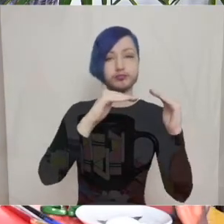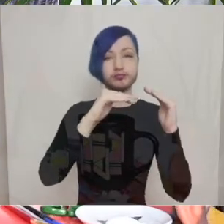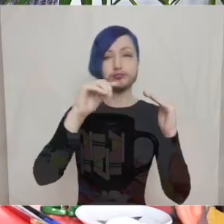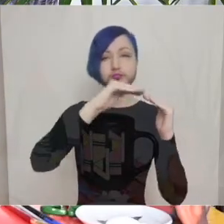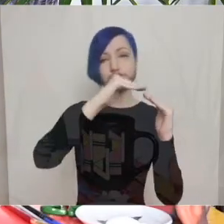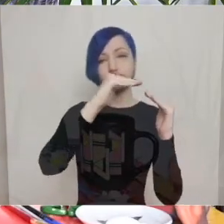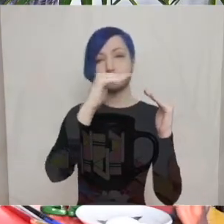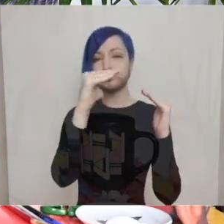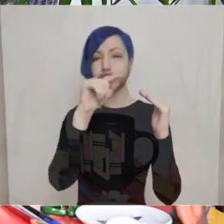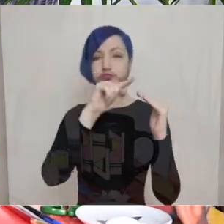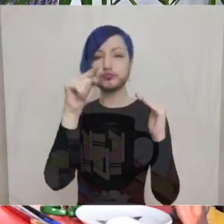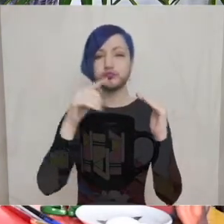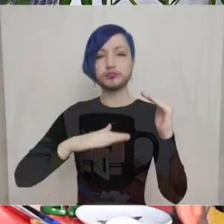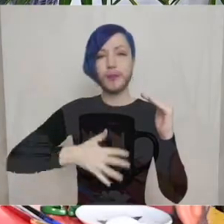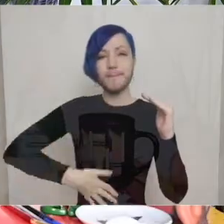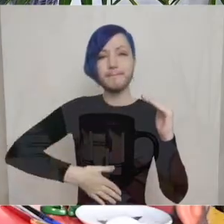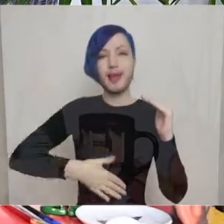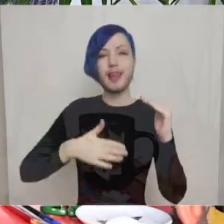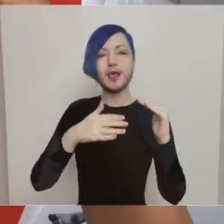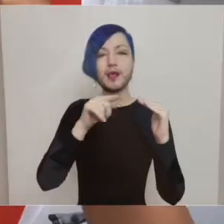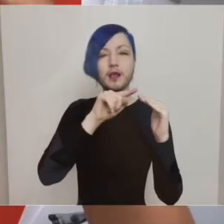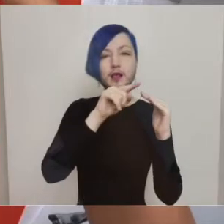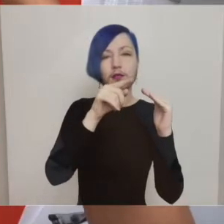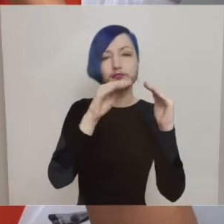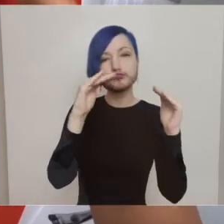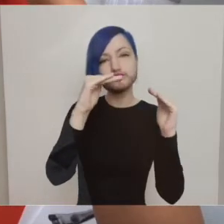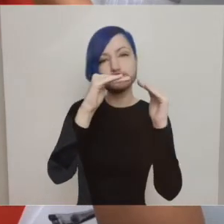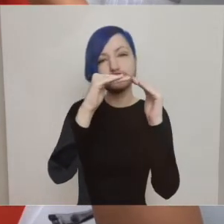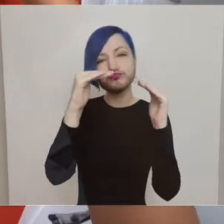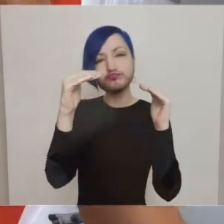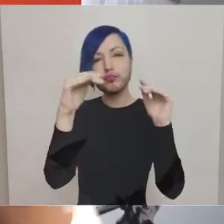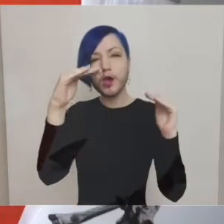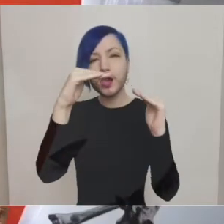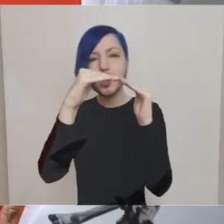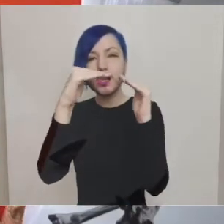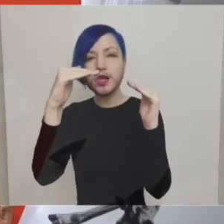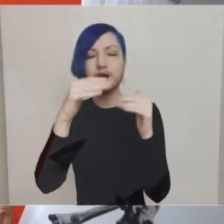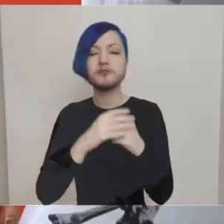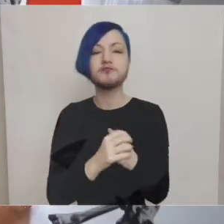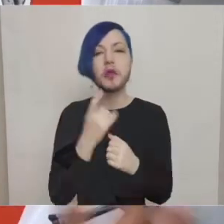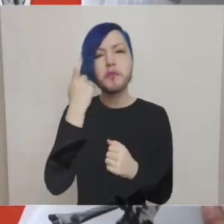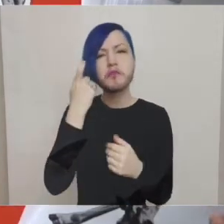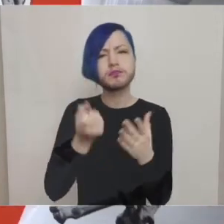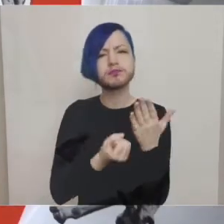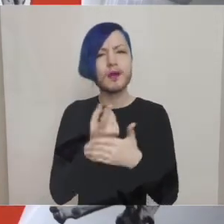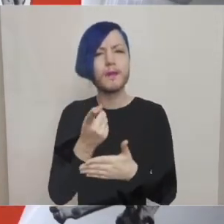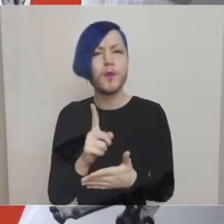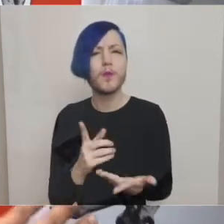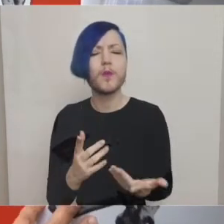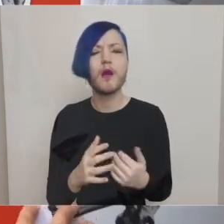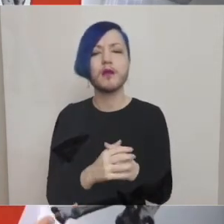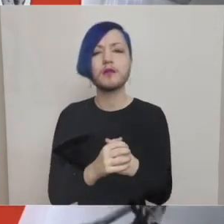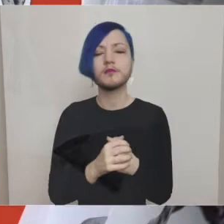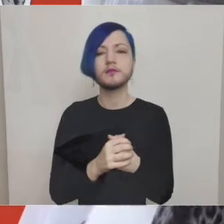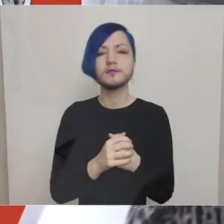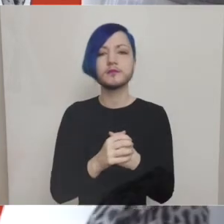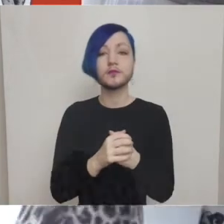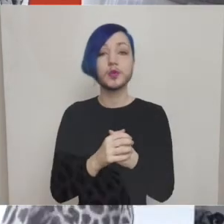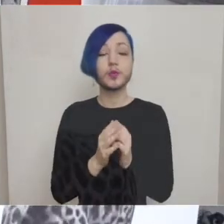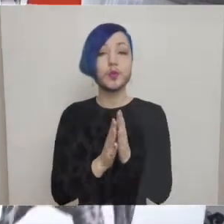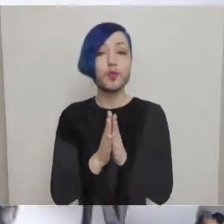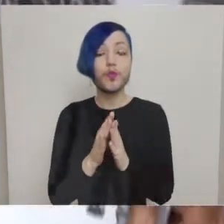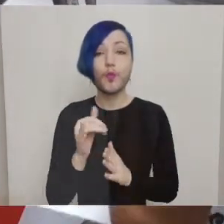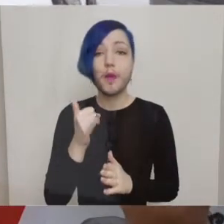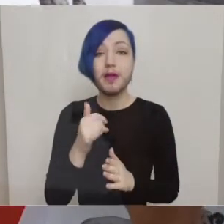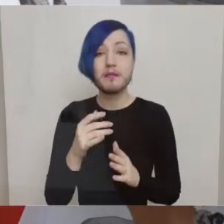body and the belly of the giraffe. And I'm wondering what can happen here if we even keep one